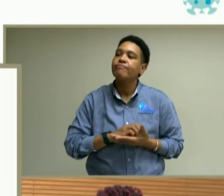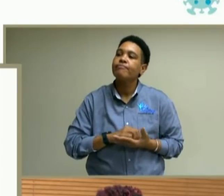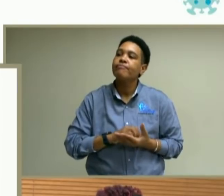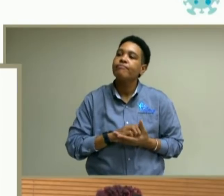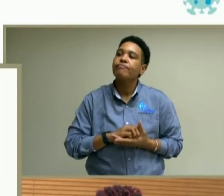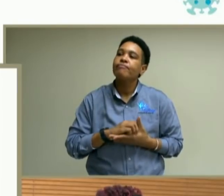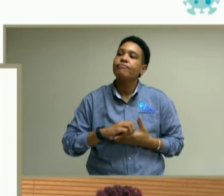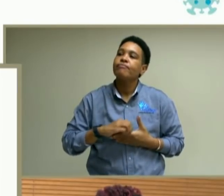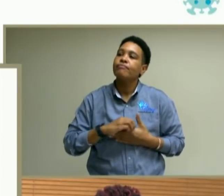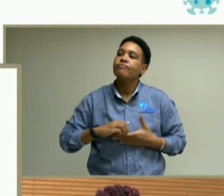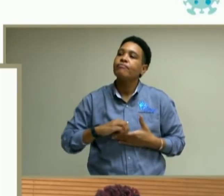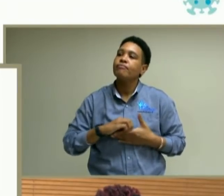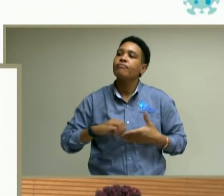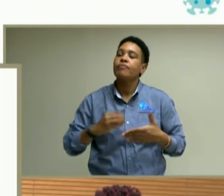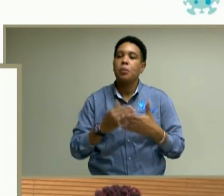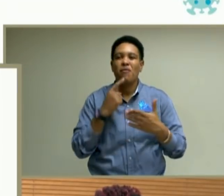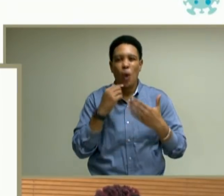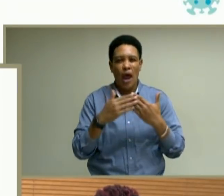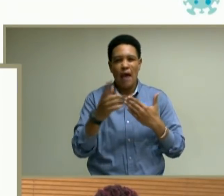eat.